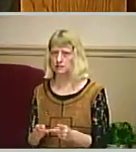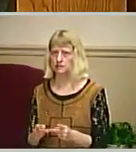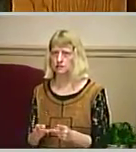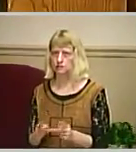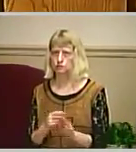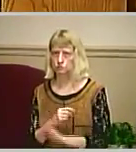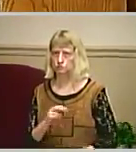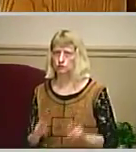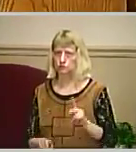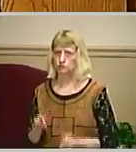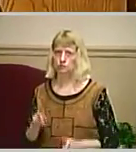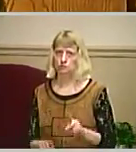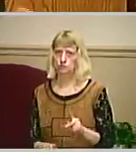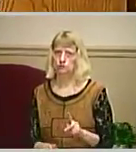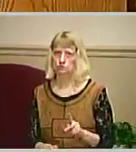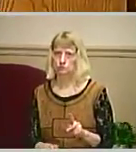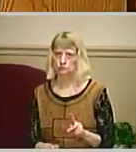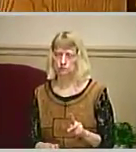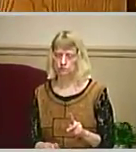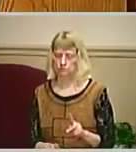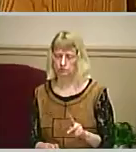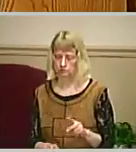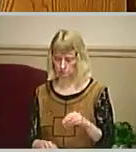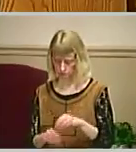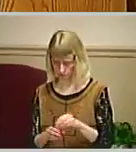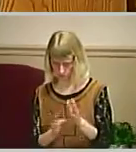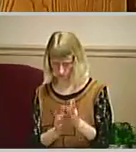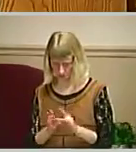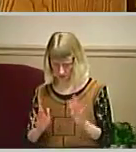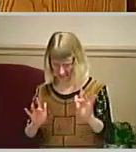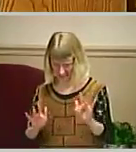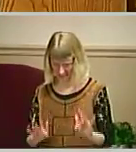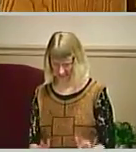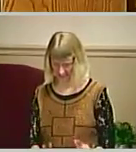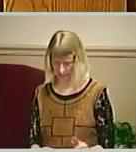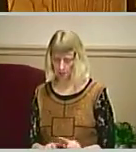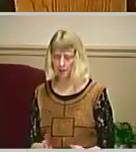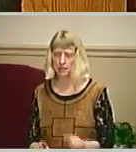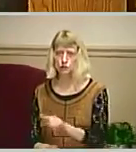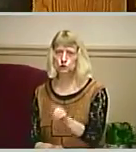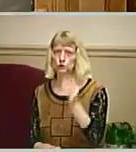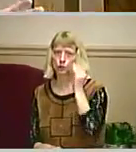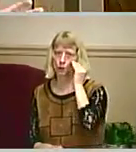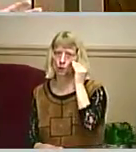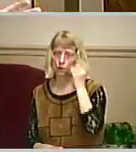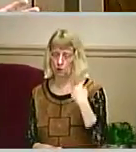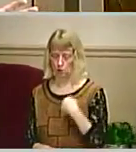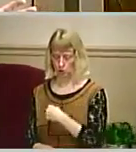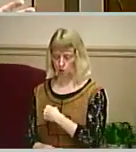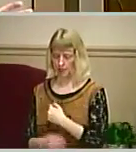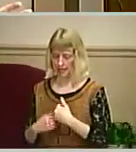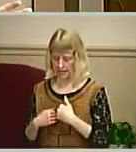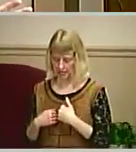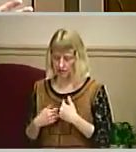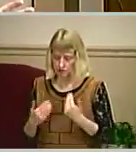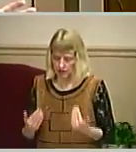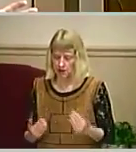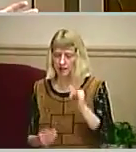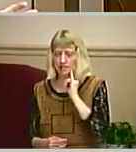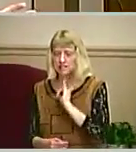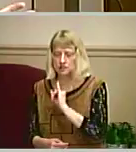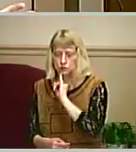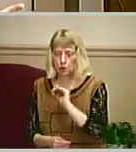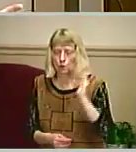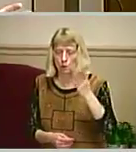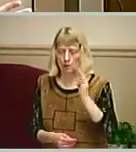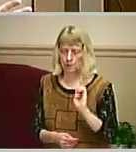nation. That's not biblical in any way, shape, or form. But you know what? We have an administration right now that says Israel is